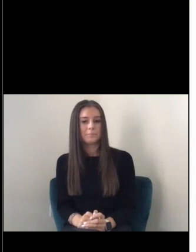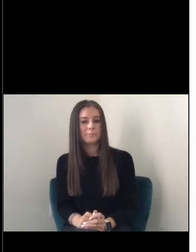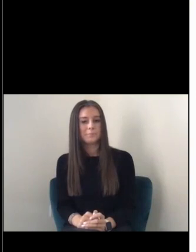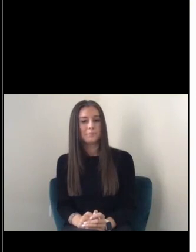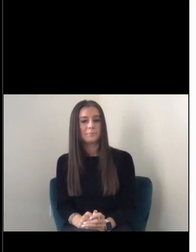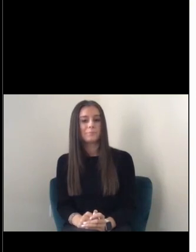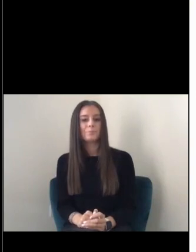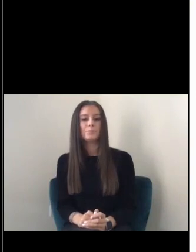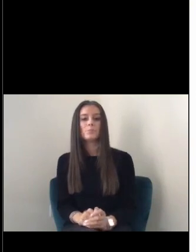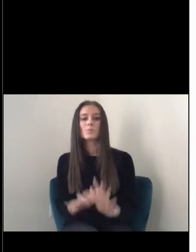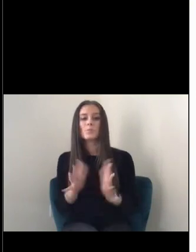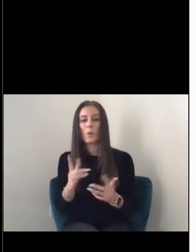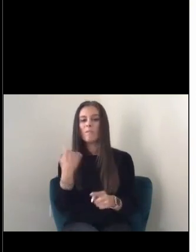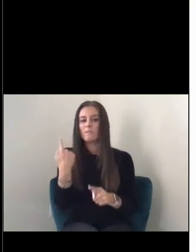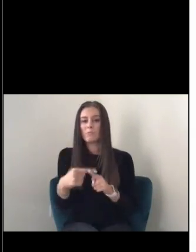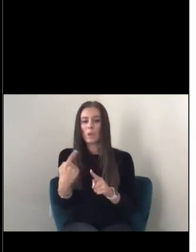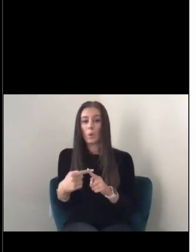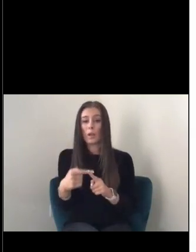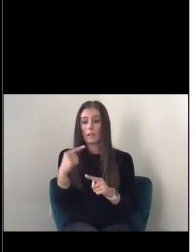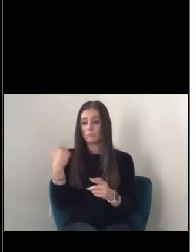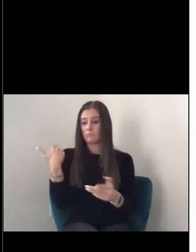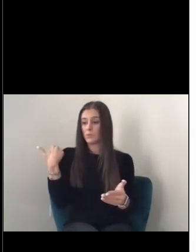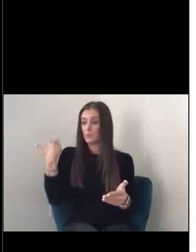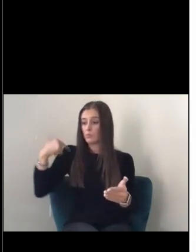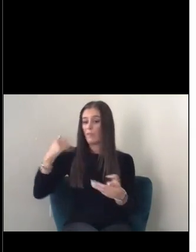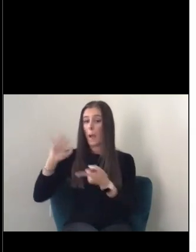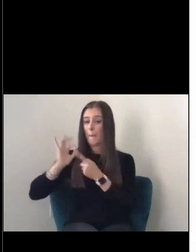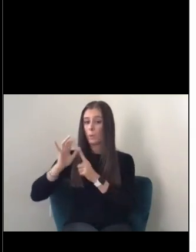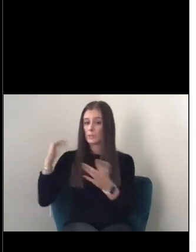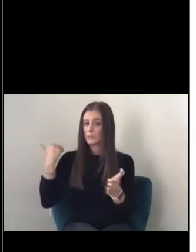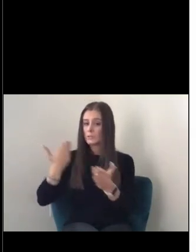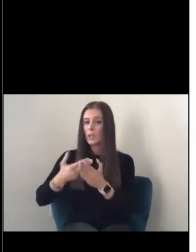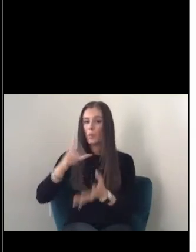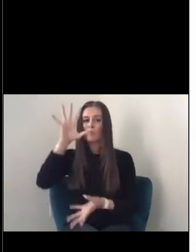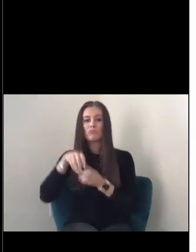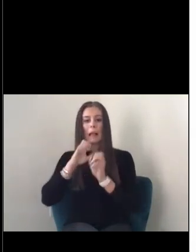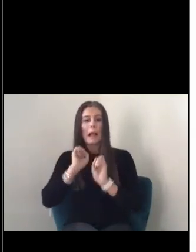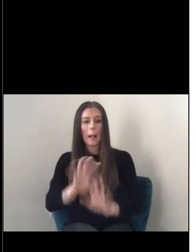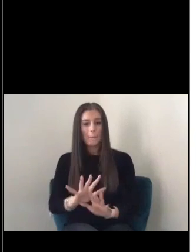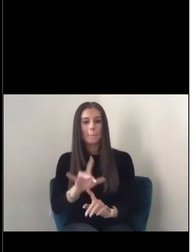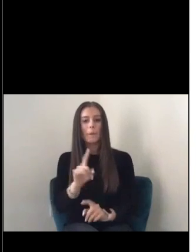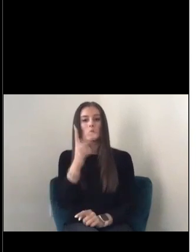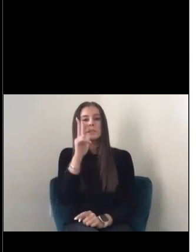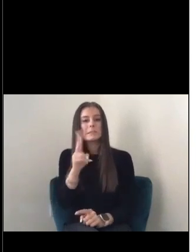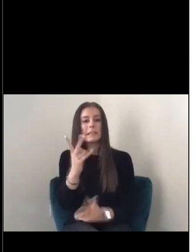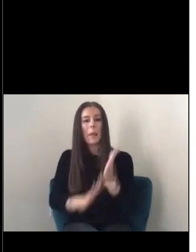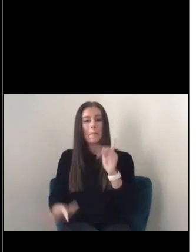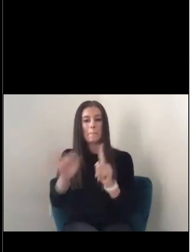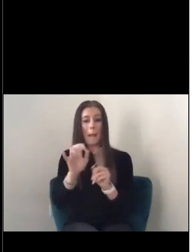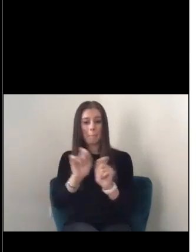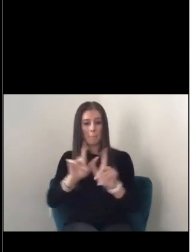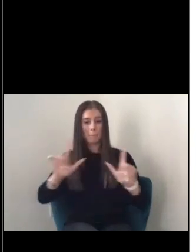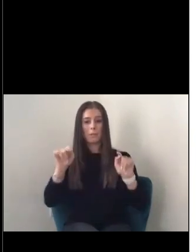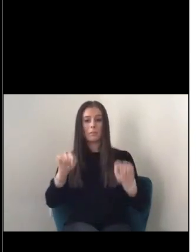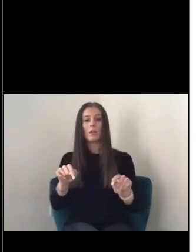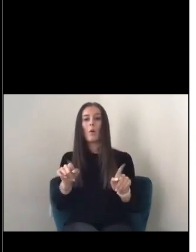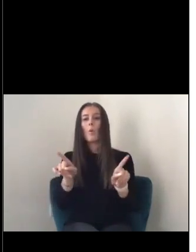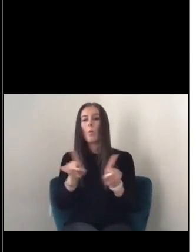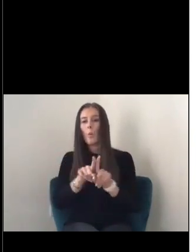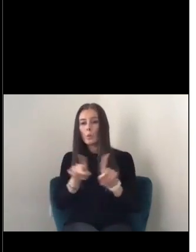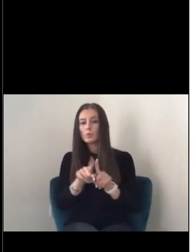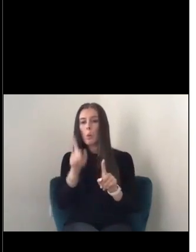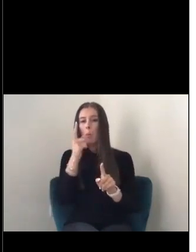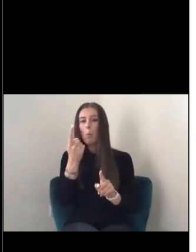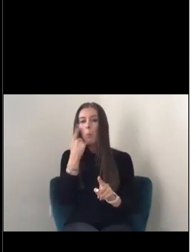So just to recap on those refinements, hopefully you'll see on screen a map which is also shown on pages 44